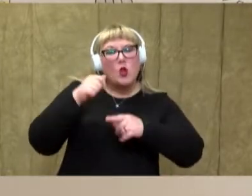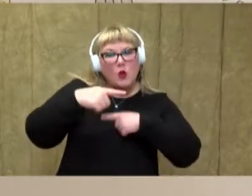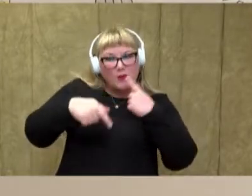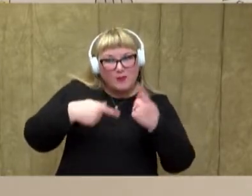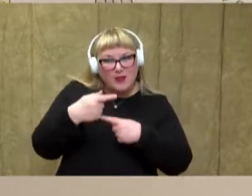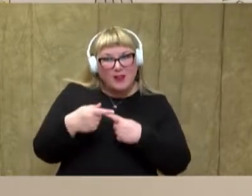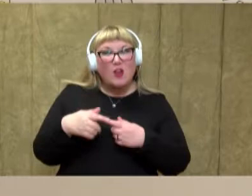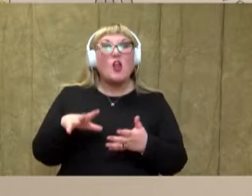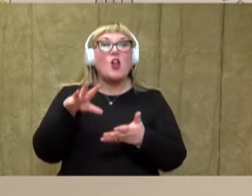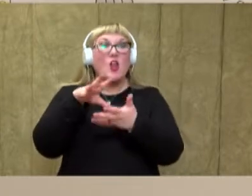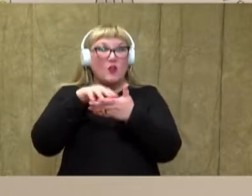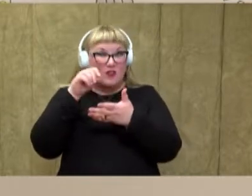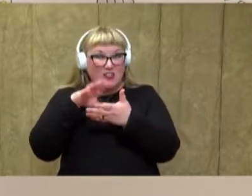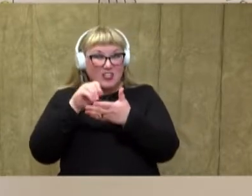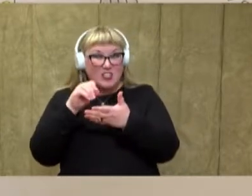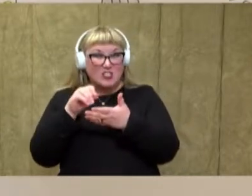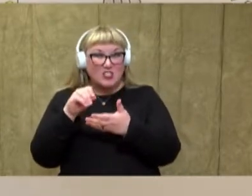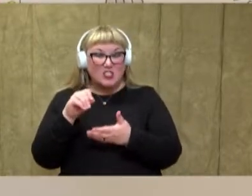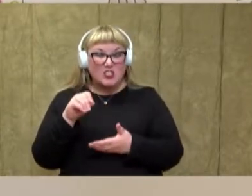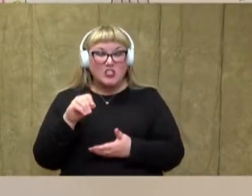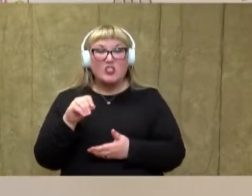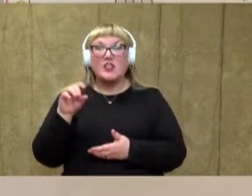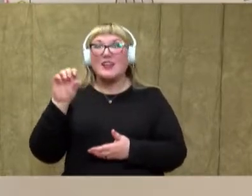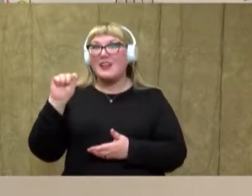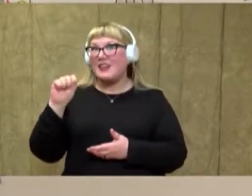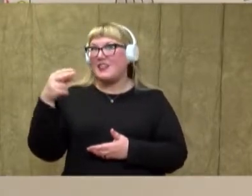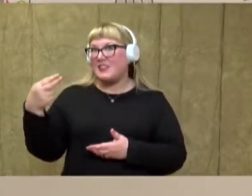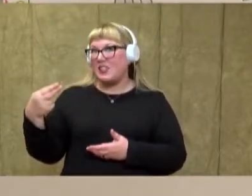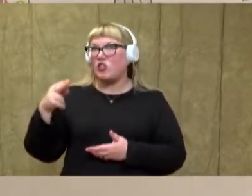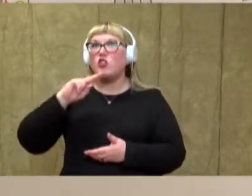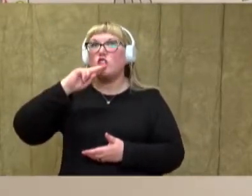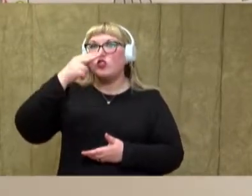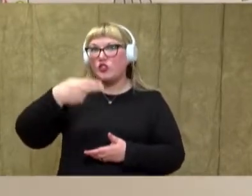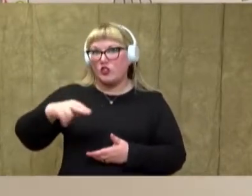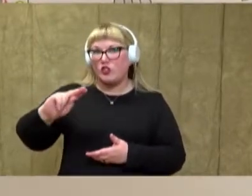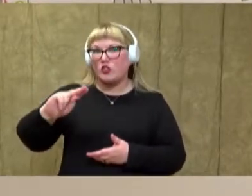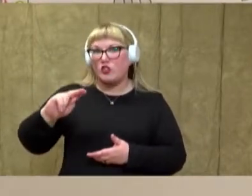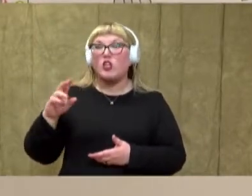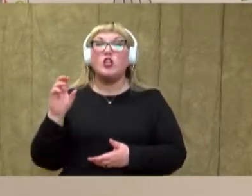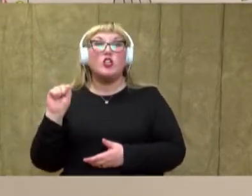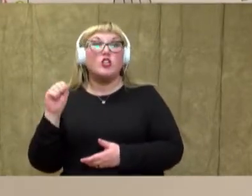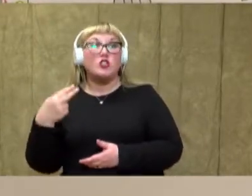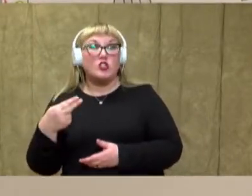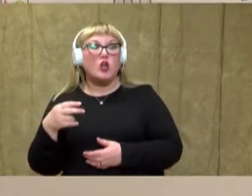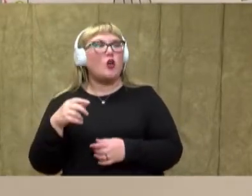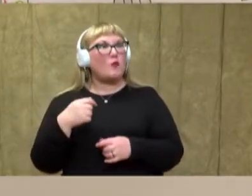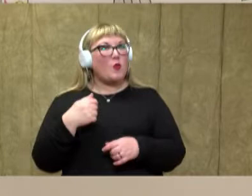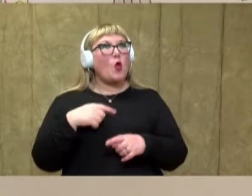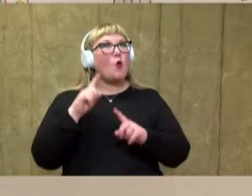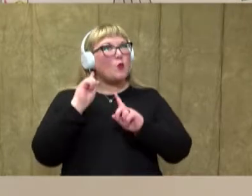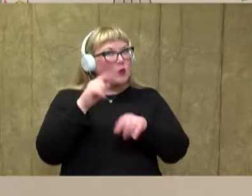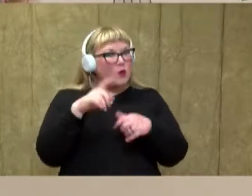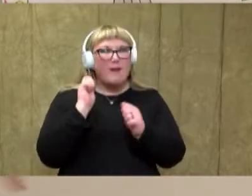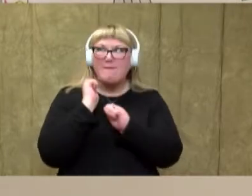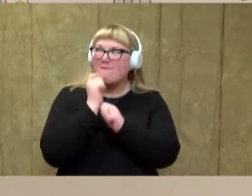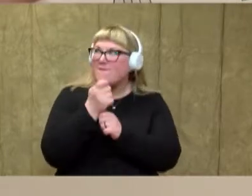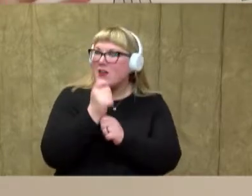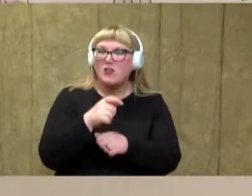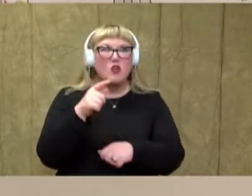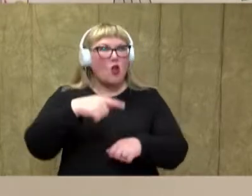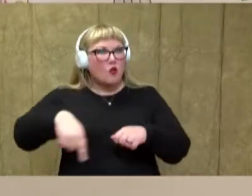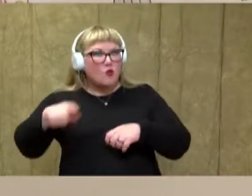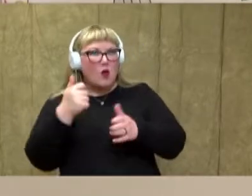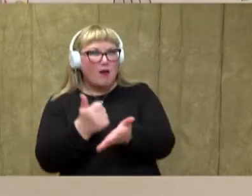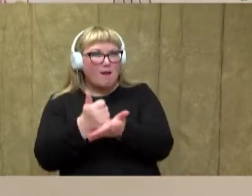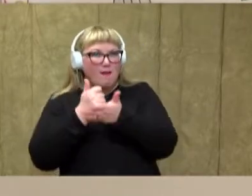Yes, we learned about the digraph, shh, and we went fishing, and you all helped me on my fishing trip sort through